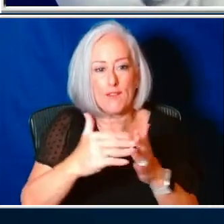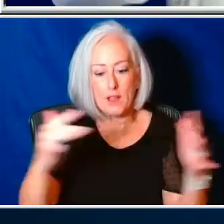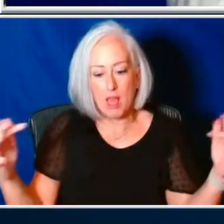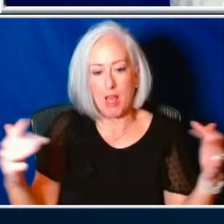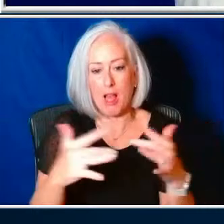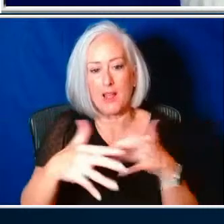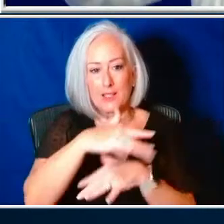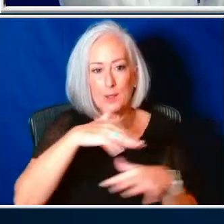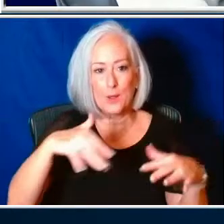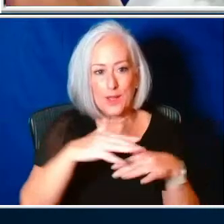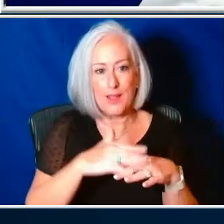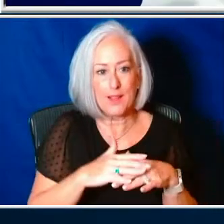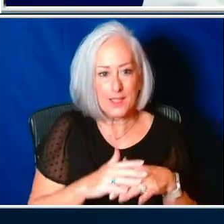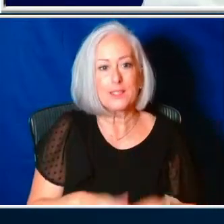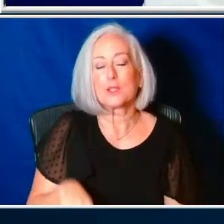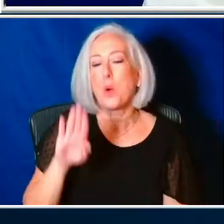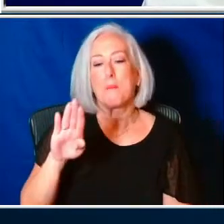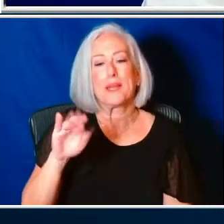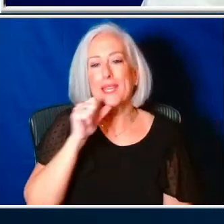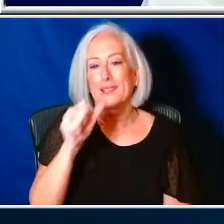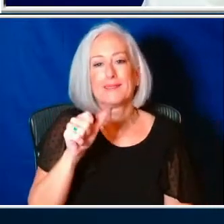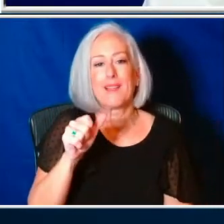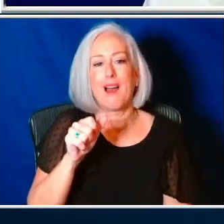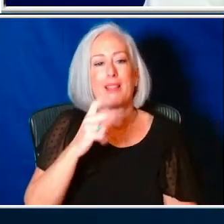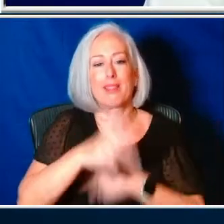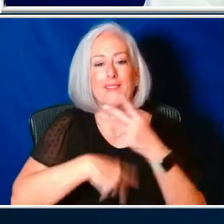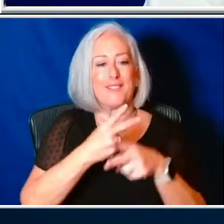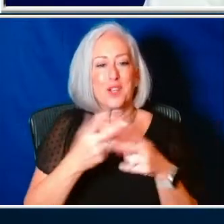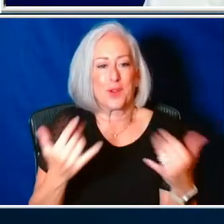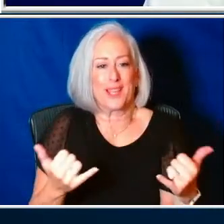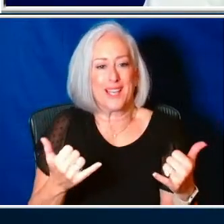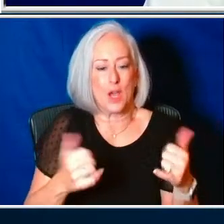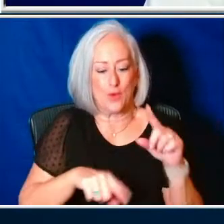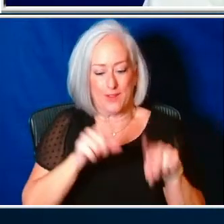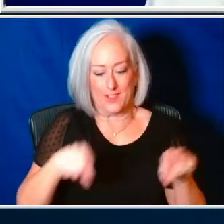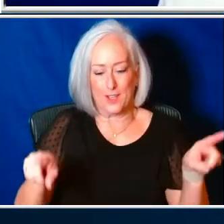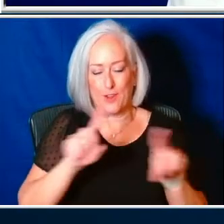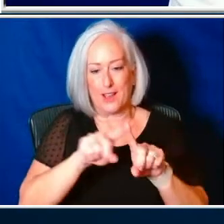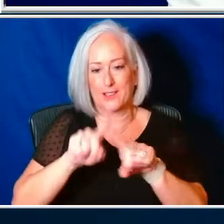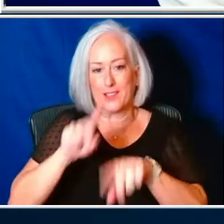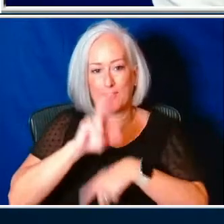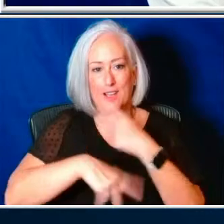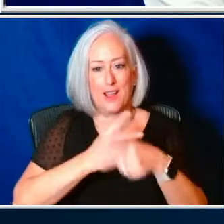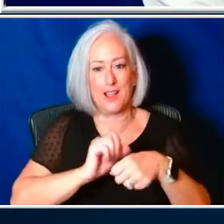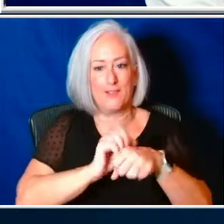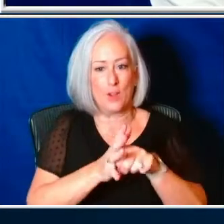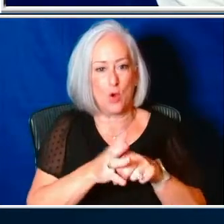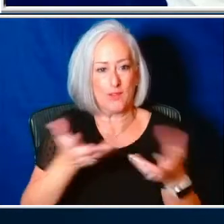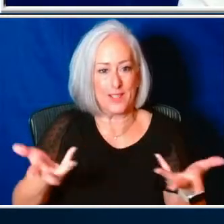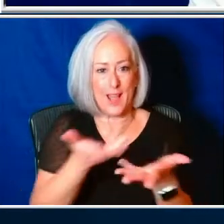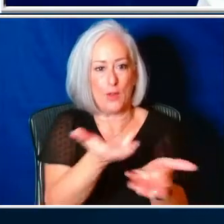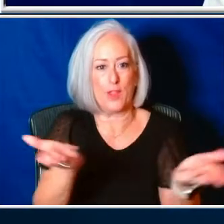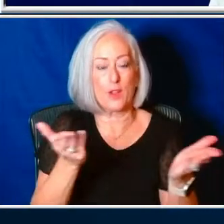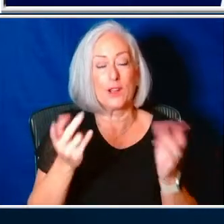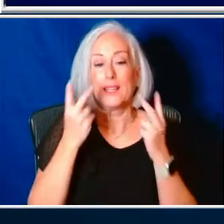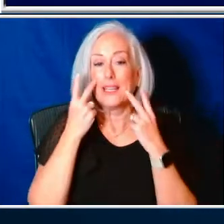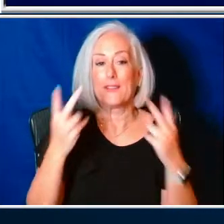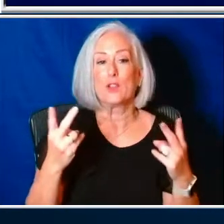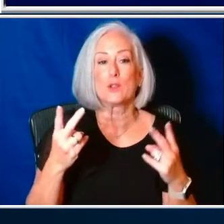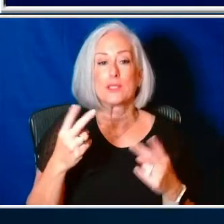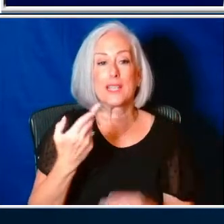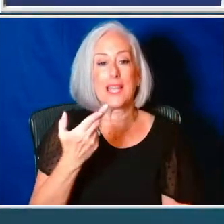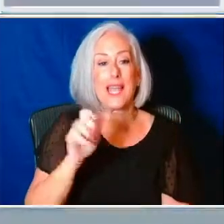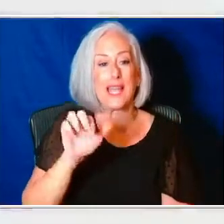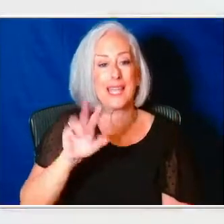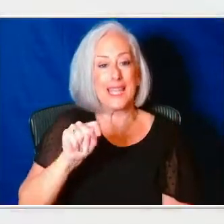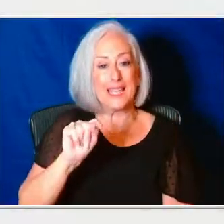this potpourri of other things out there. So it's going to be an interesting few months. If you look at the heat map for just a minute, it's starting to get a